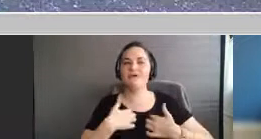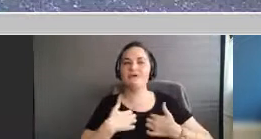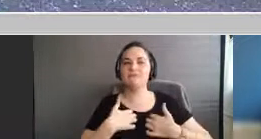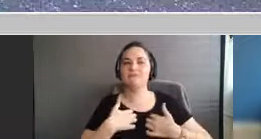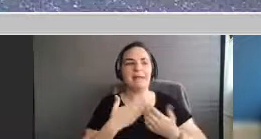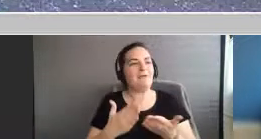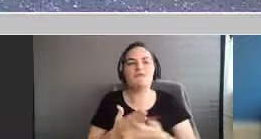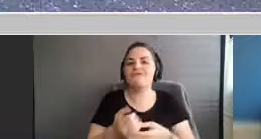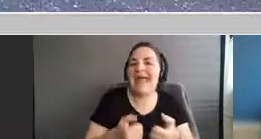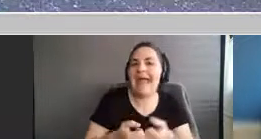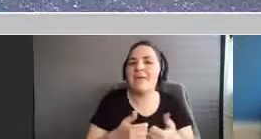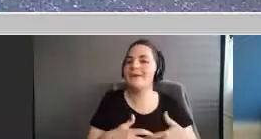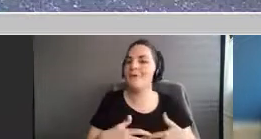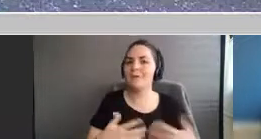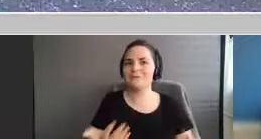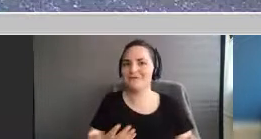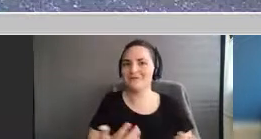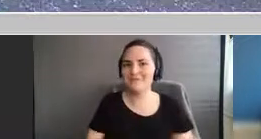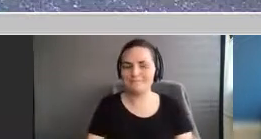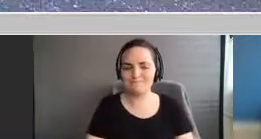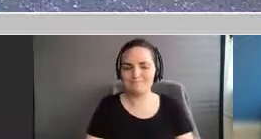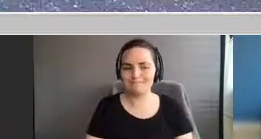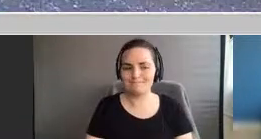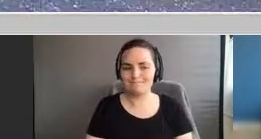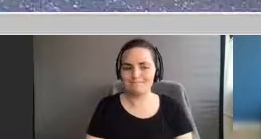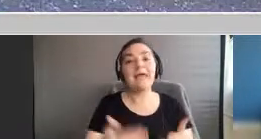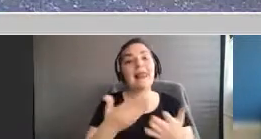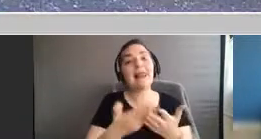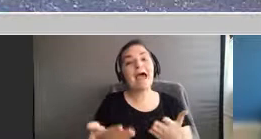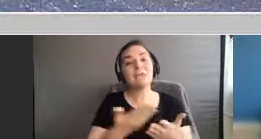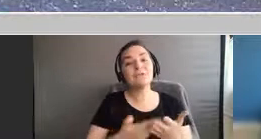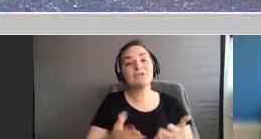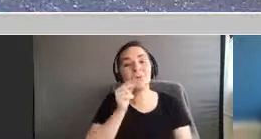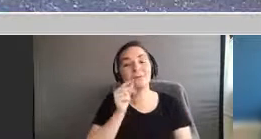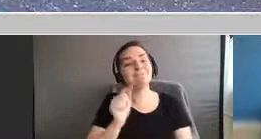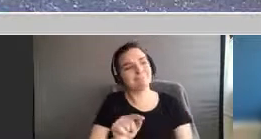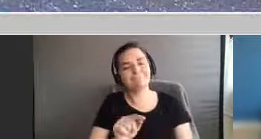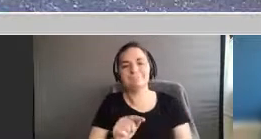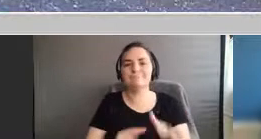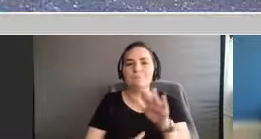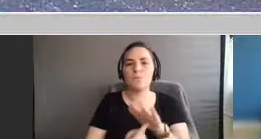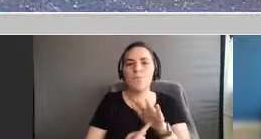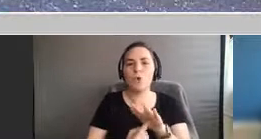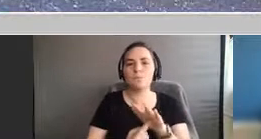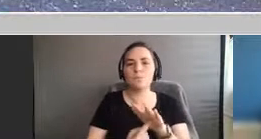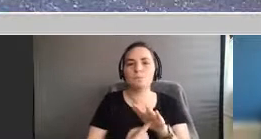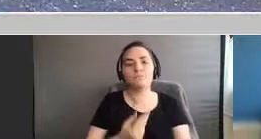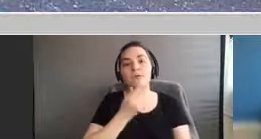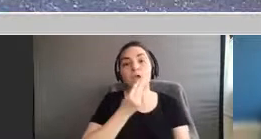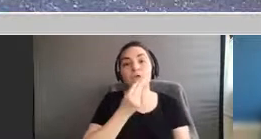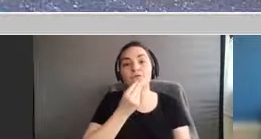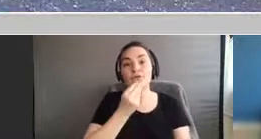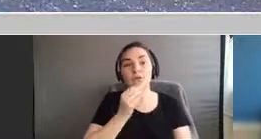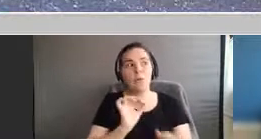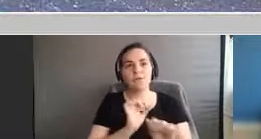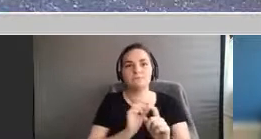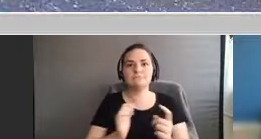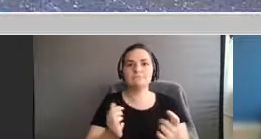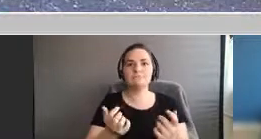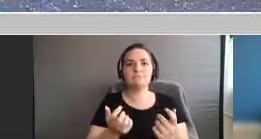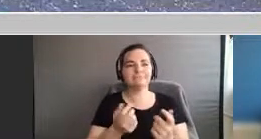Language is spoken. That could be very useful in order to support your understanding of